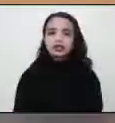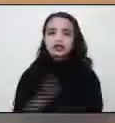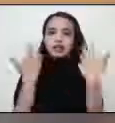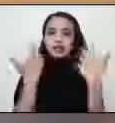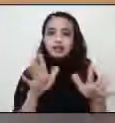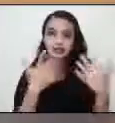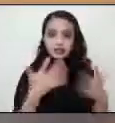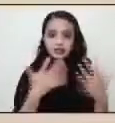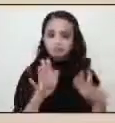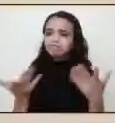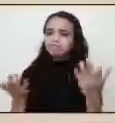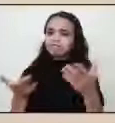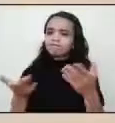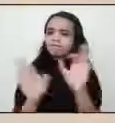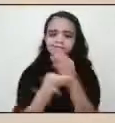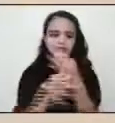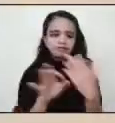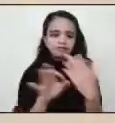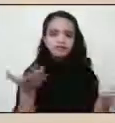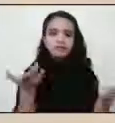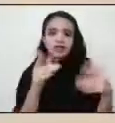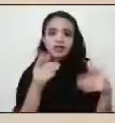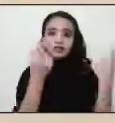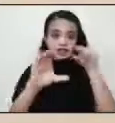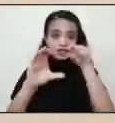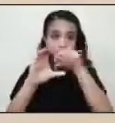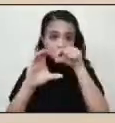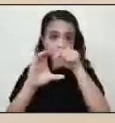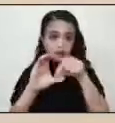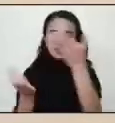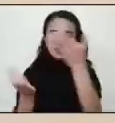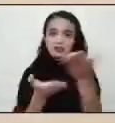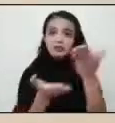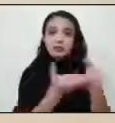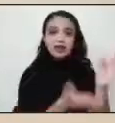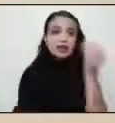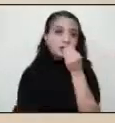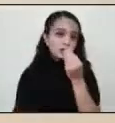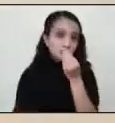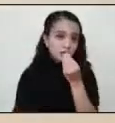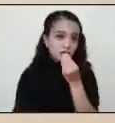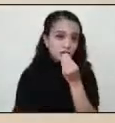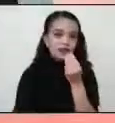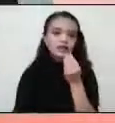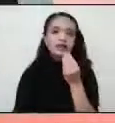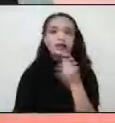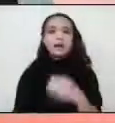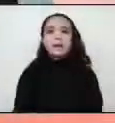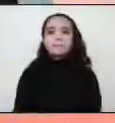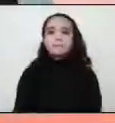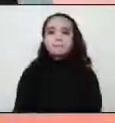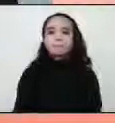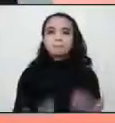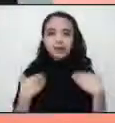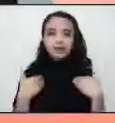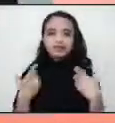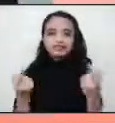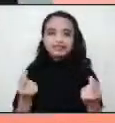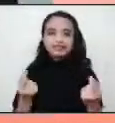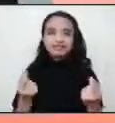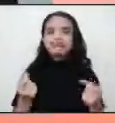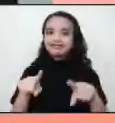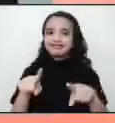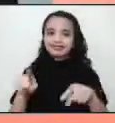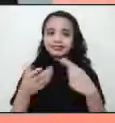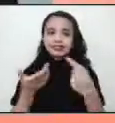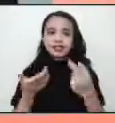I think it was one of the best experiences in the movie kasi we get to experience the real